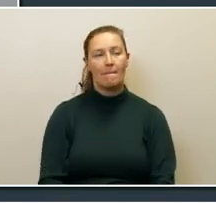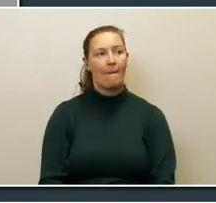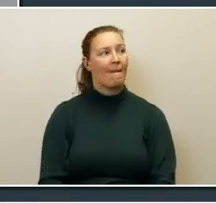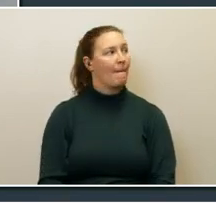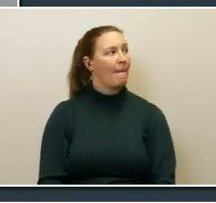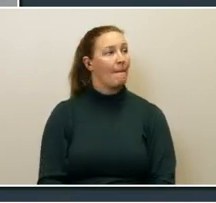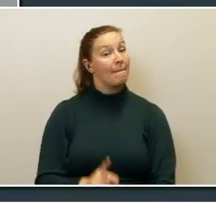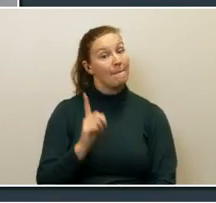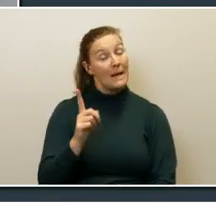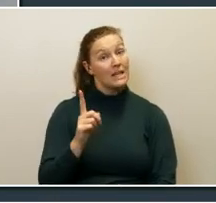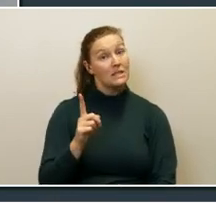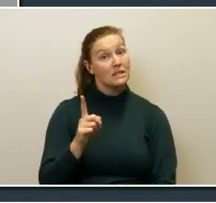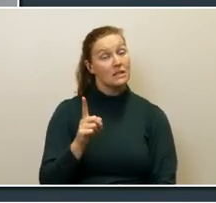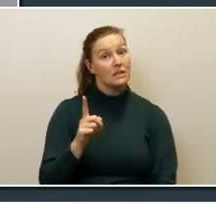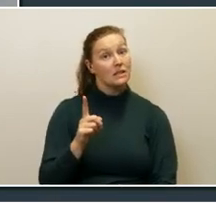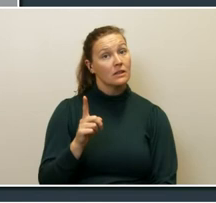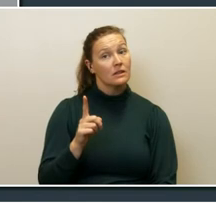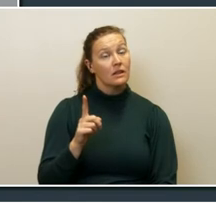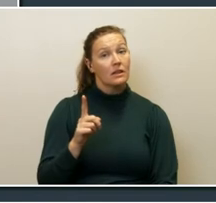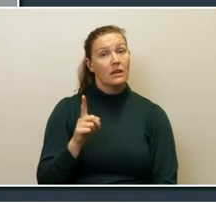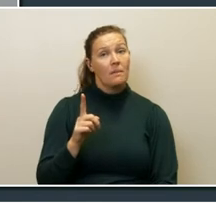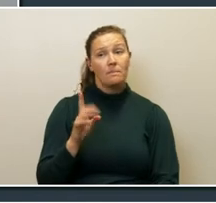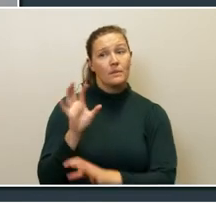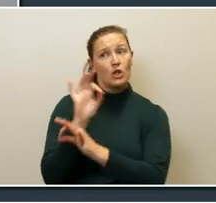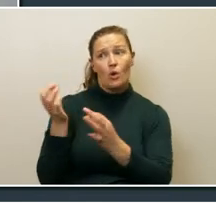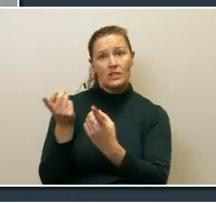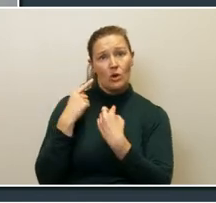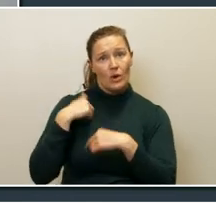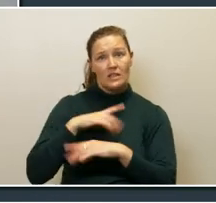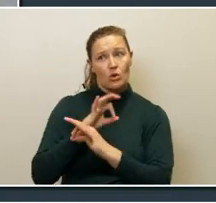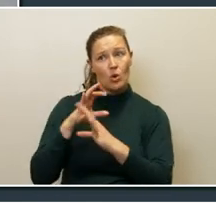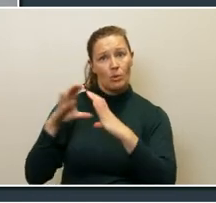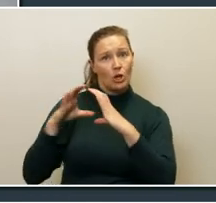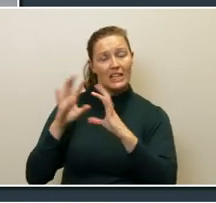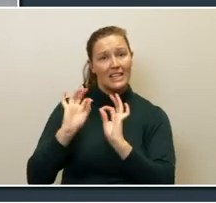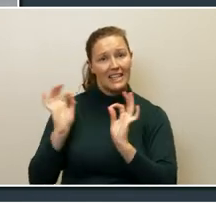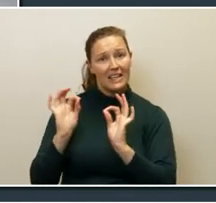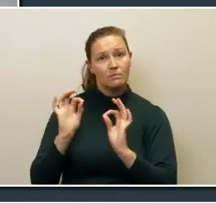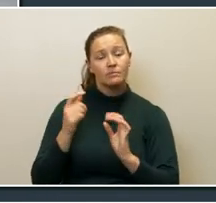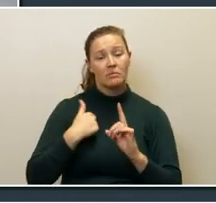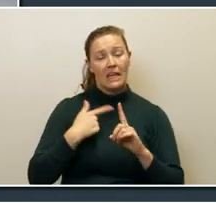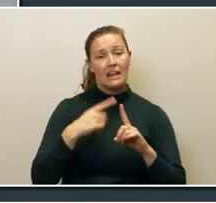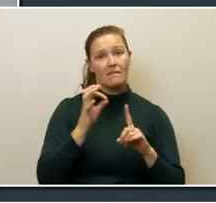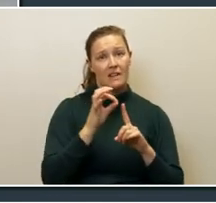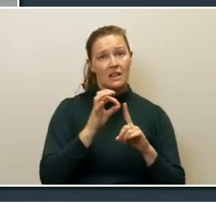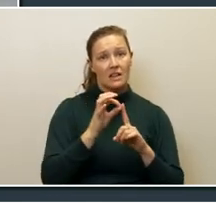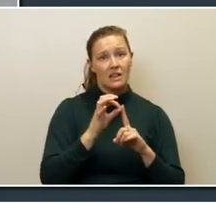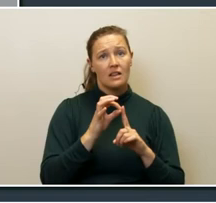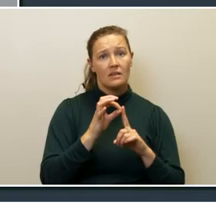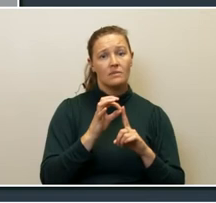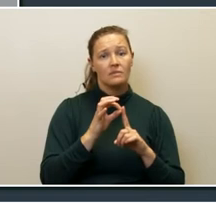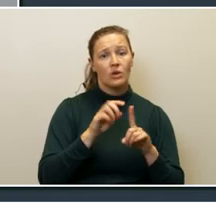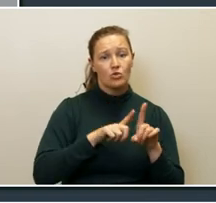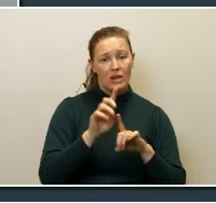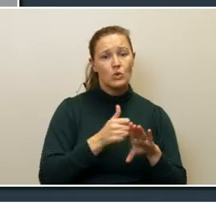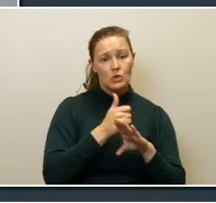But we have never heard, we've not had any communication, no writing. Phil and I went to a lot of trouble to try and get some security